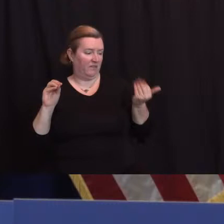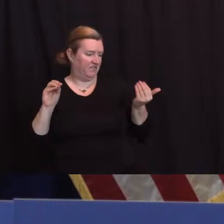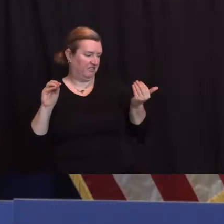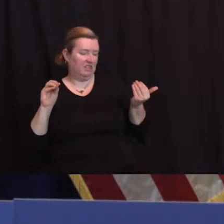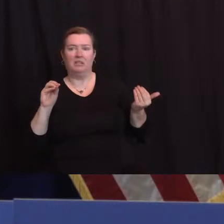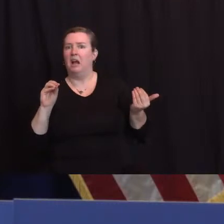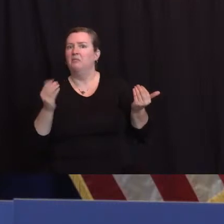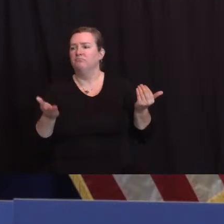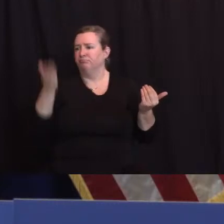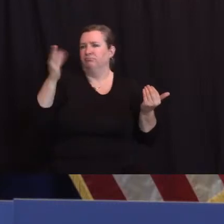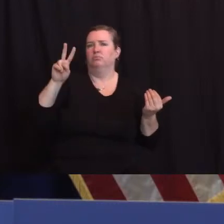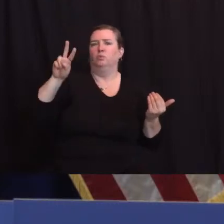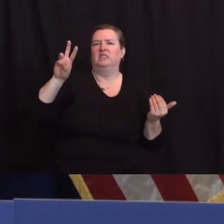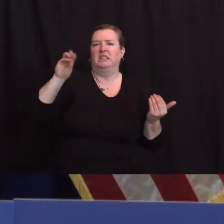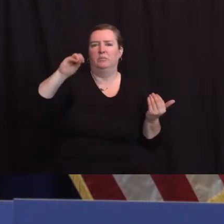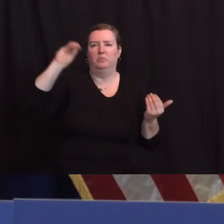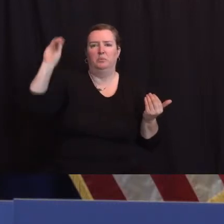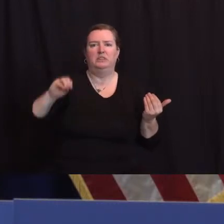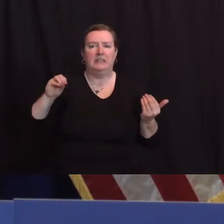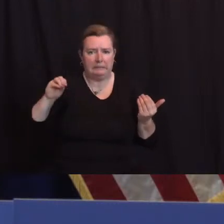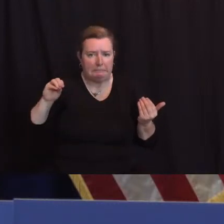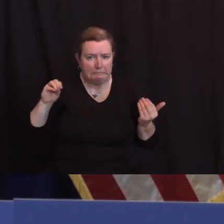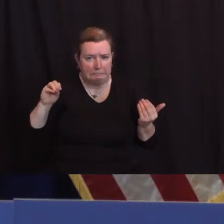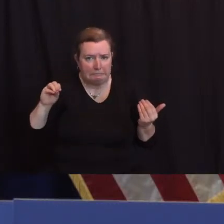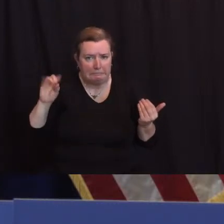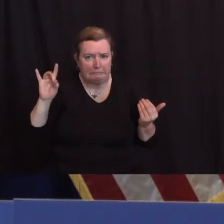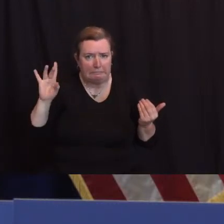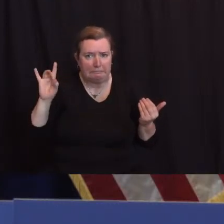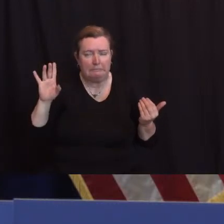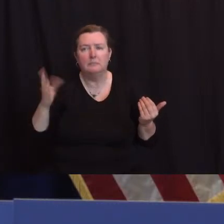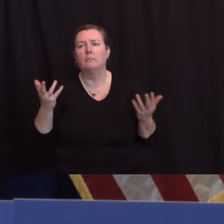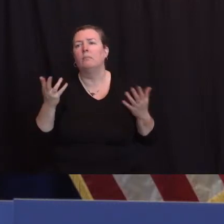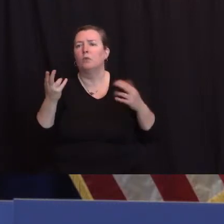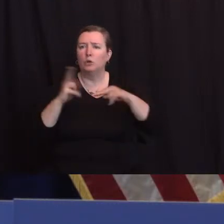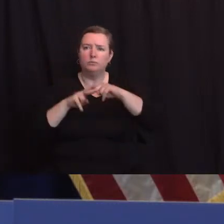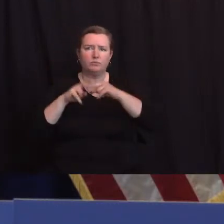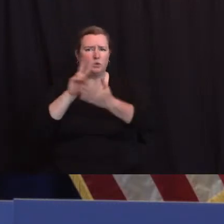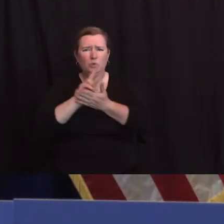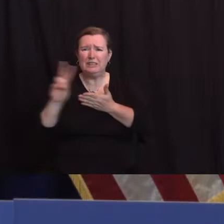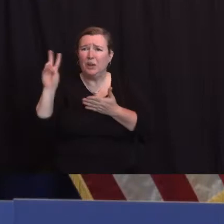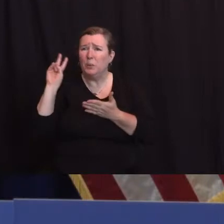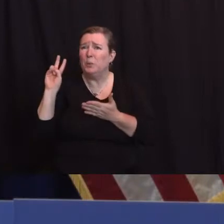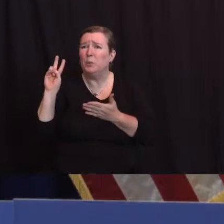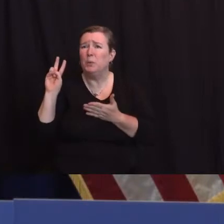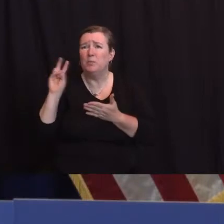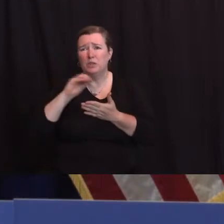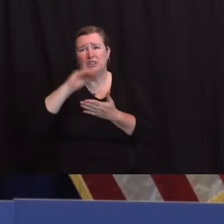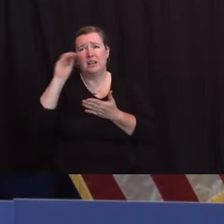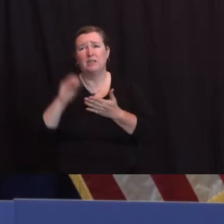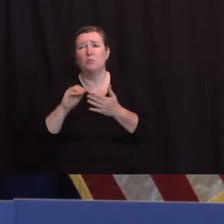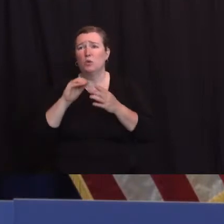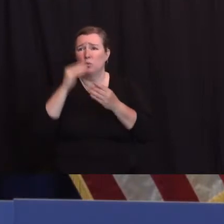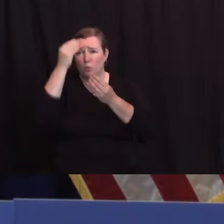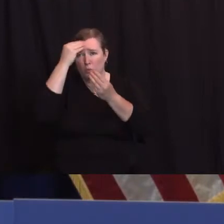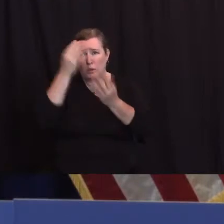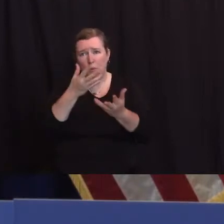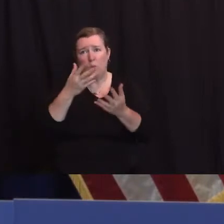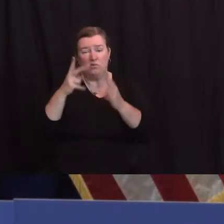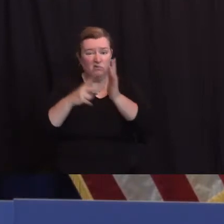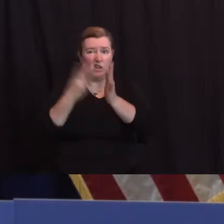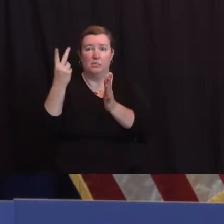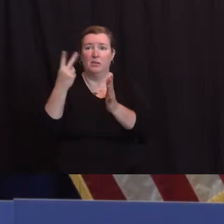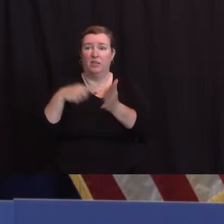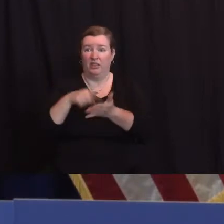week. There has been a steady rise in this variant. 2 weeks ago, the percentage of reports doubled, and this week it nearly doubled